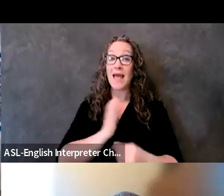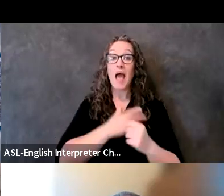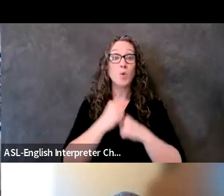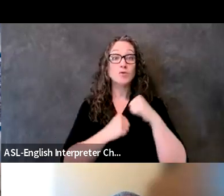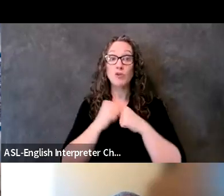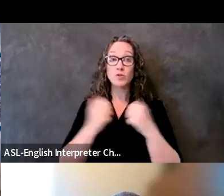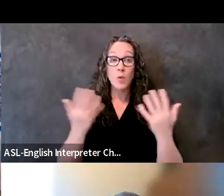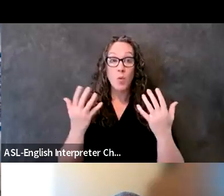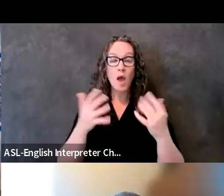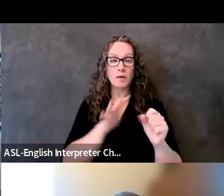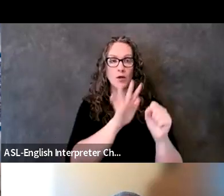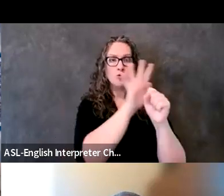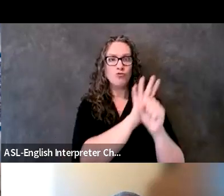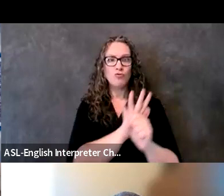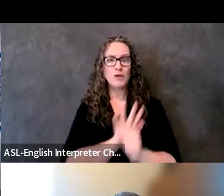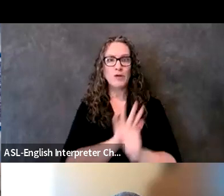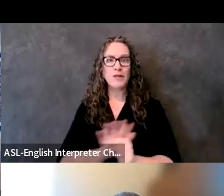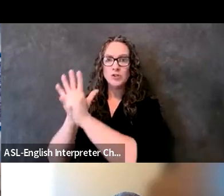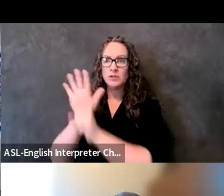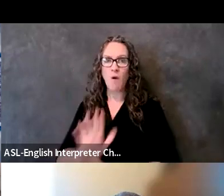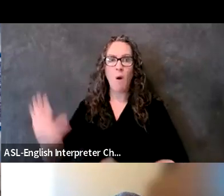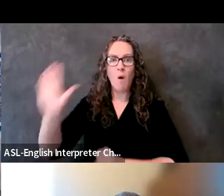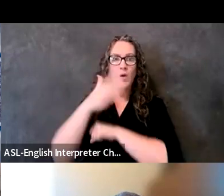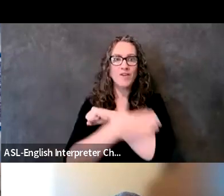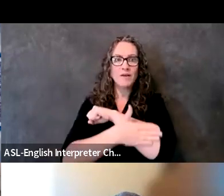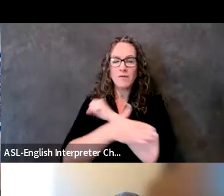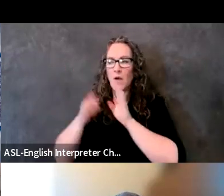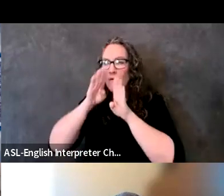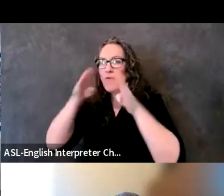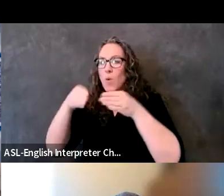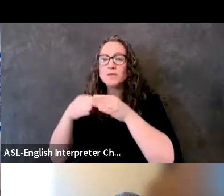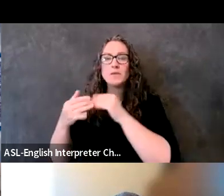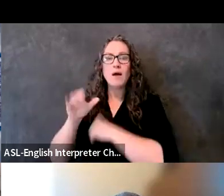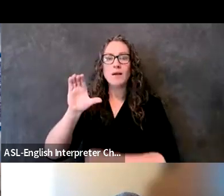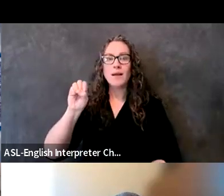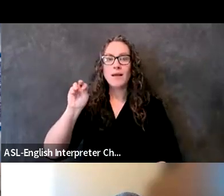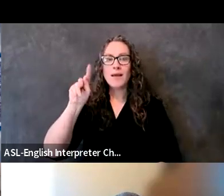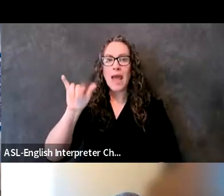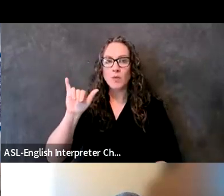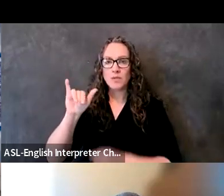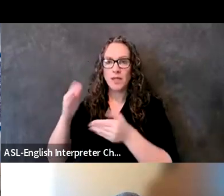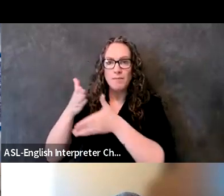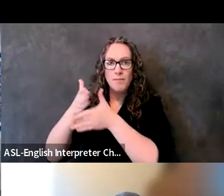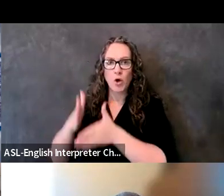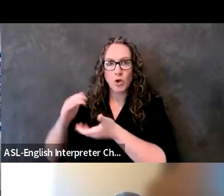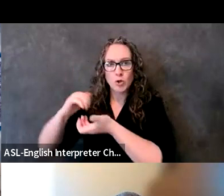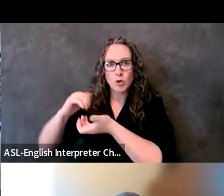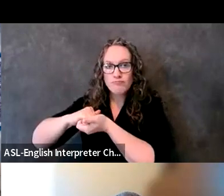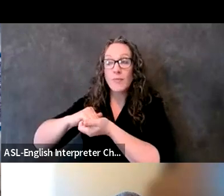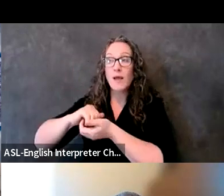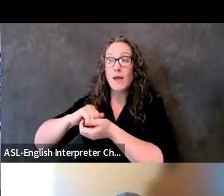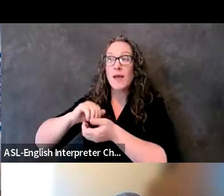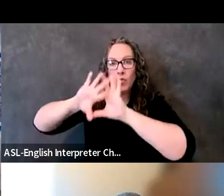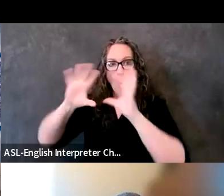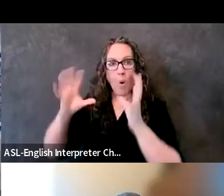country that really focus on those county partnerships and that whole community effort. We